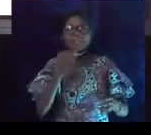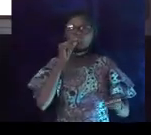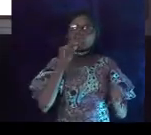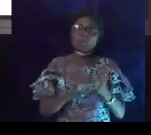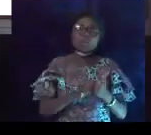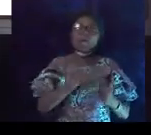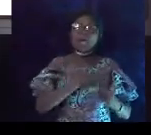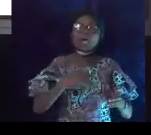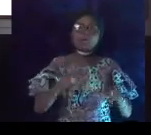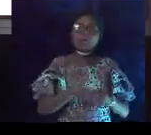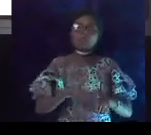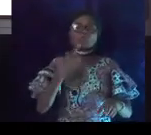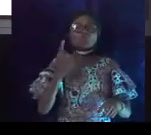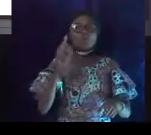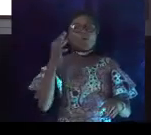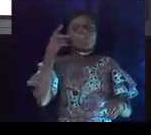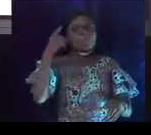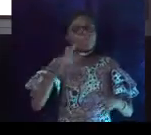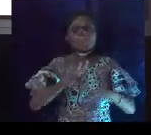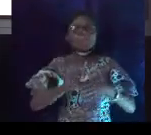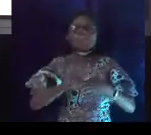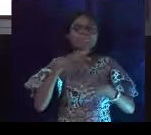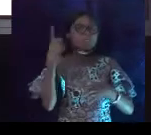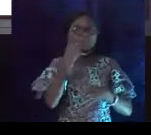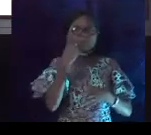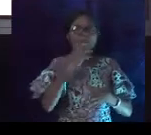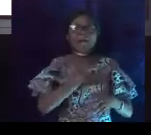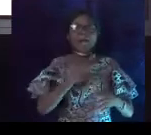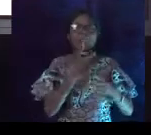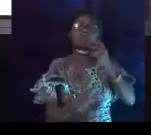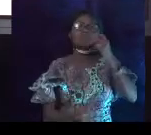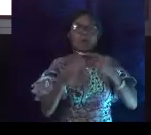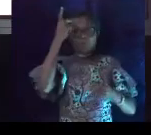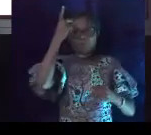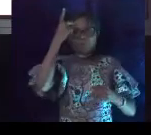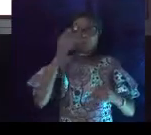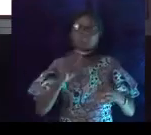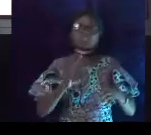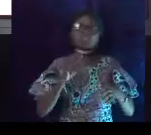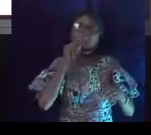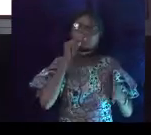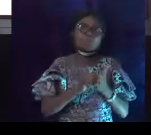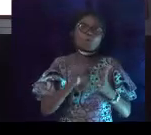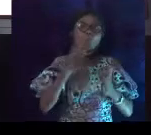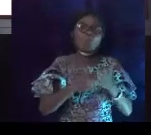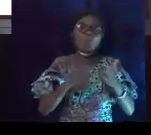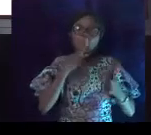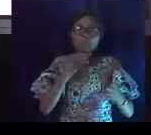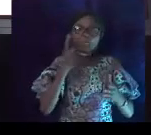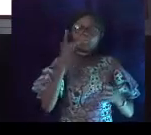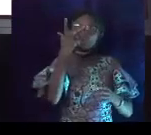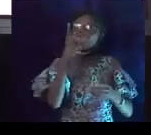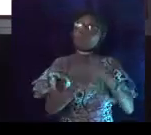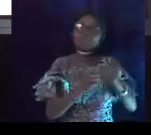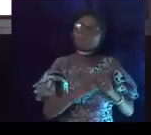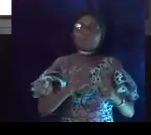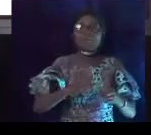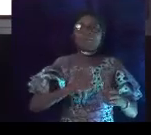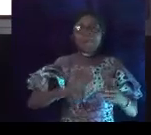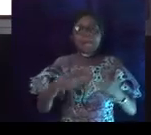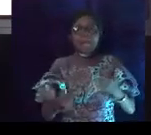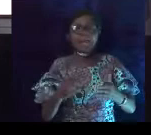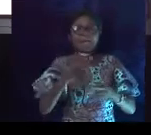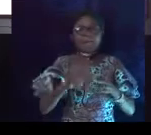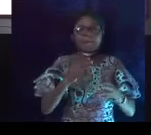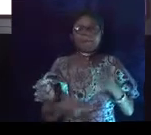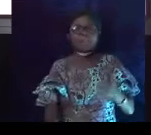egg-laying chickens. We also discussed about meat-producing chickens and the dual-purpose chickens. What are the three types